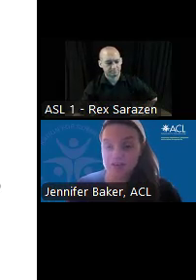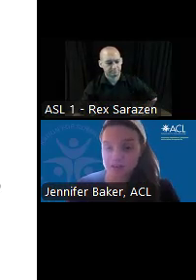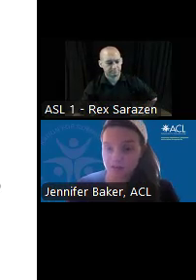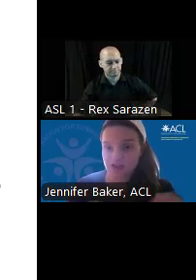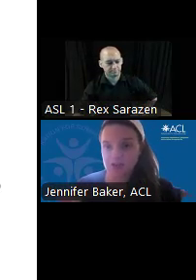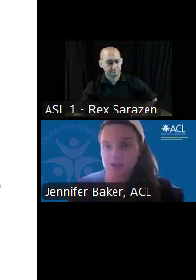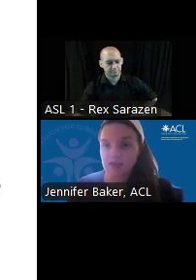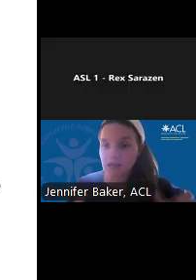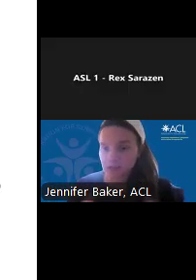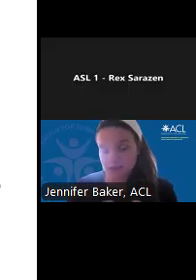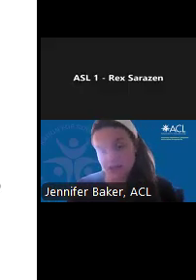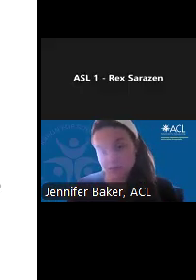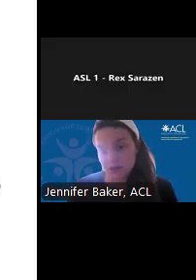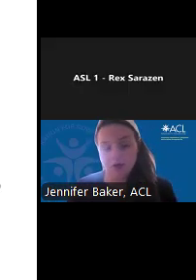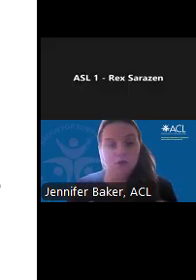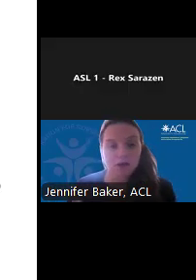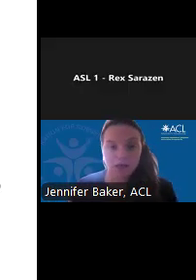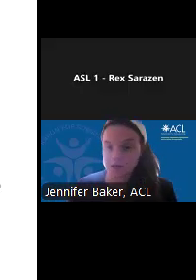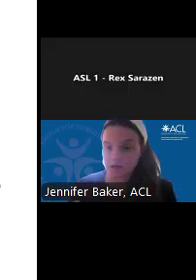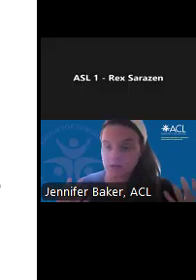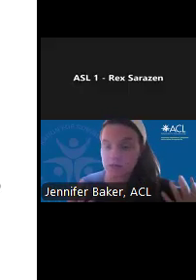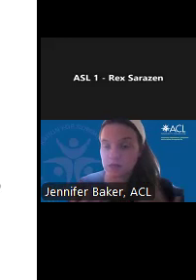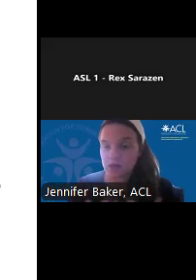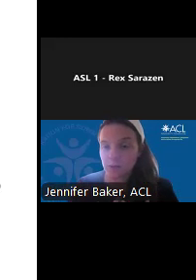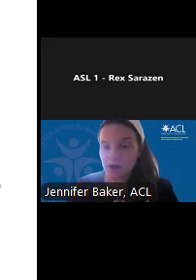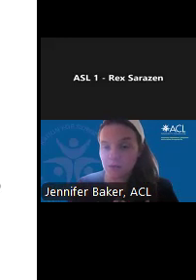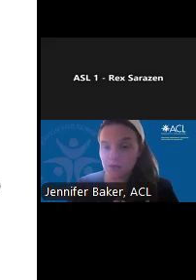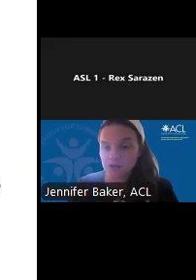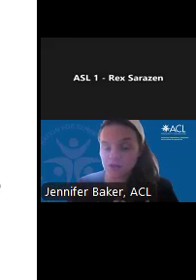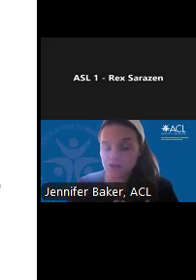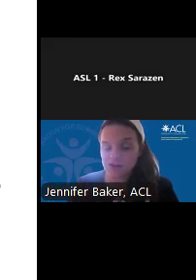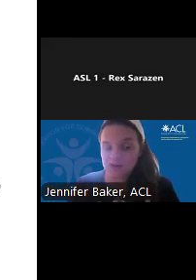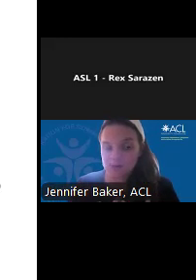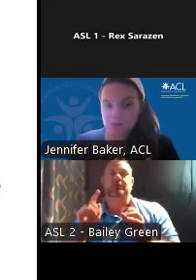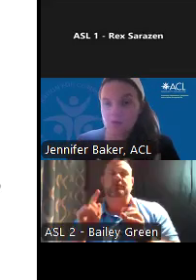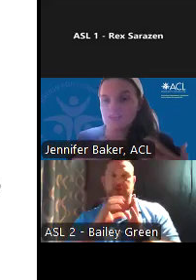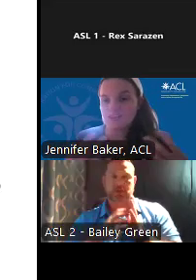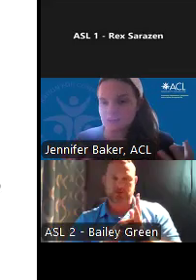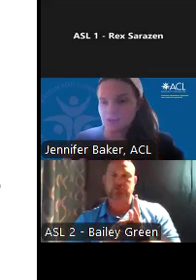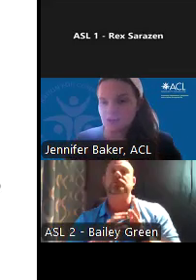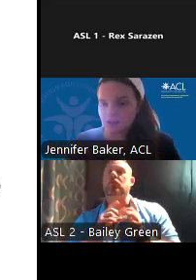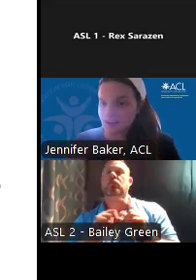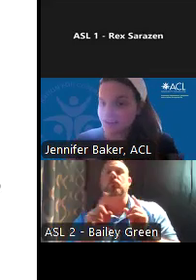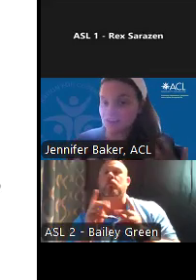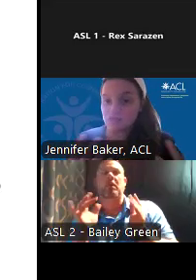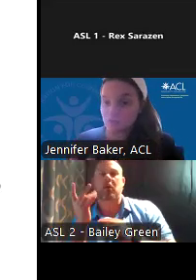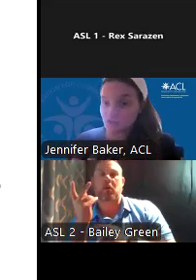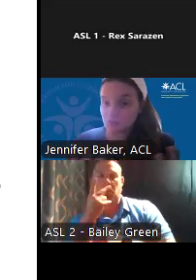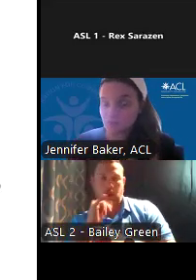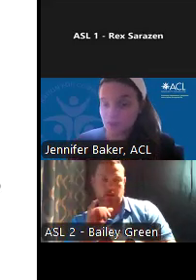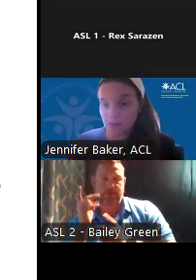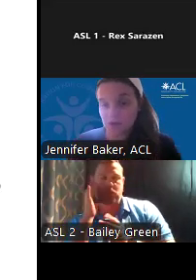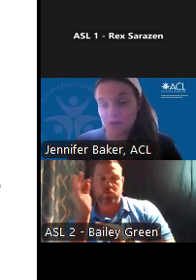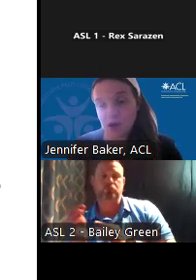and consideration and engagement across sectors about what things might look like in the